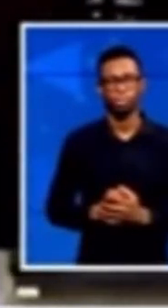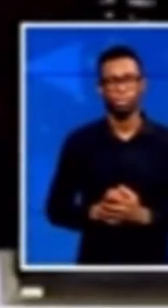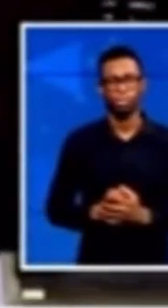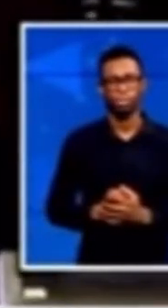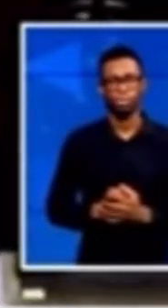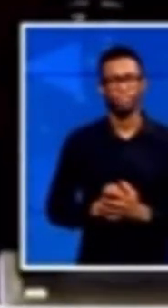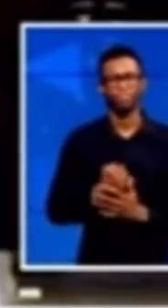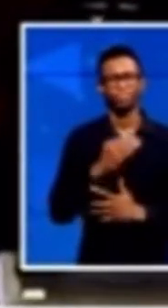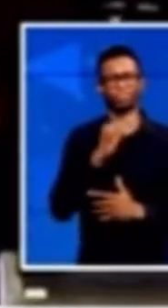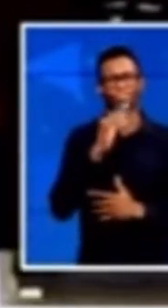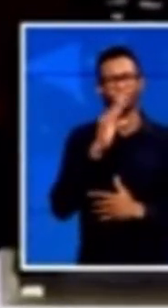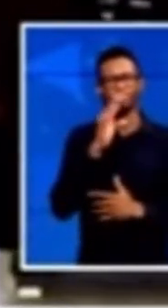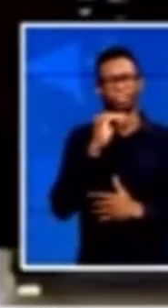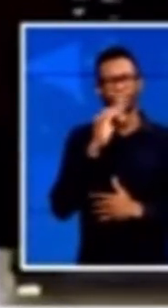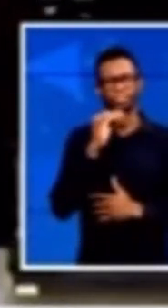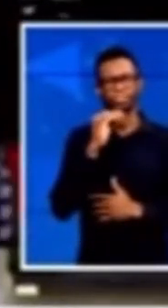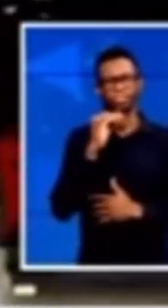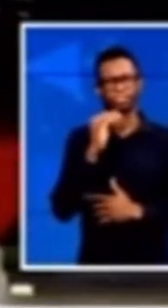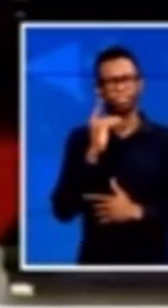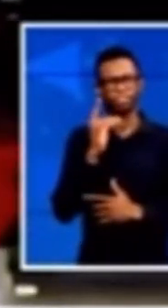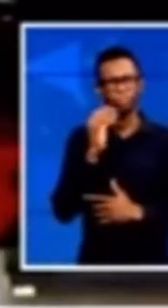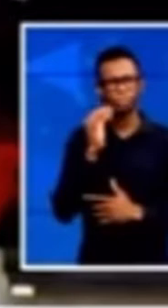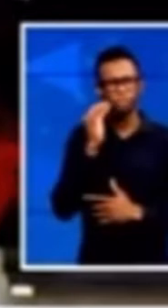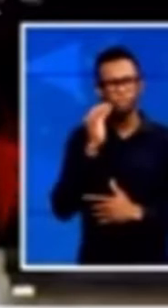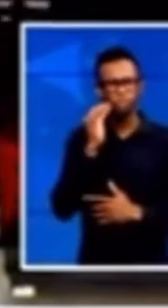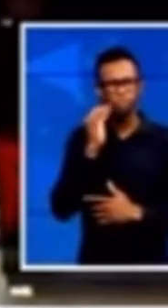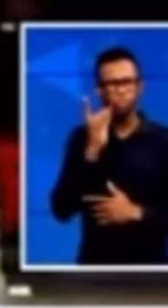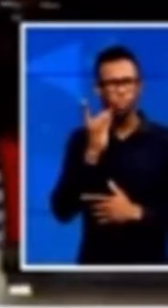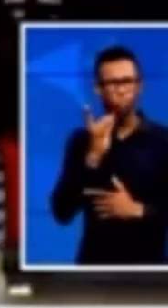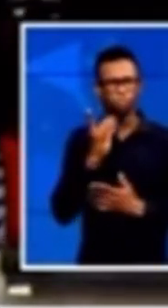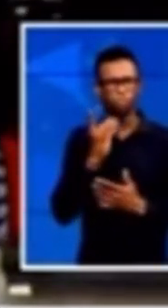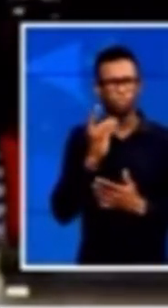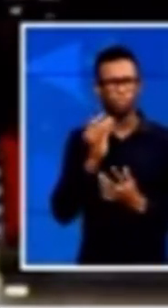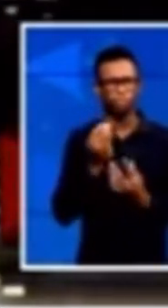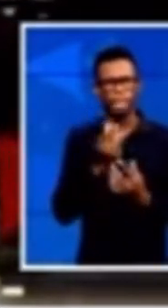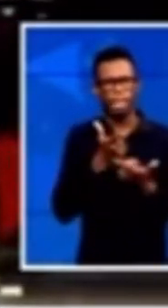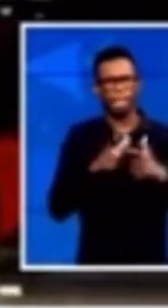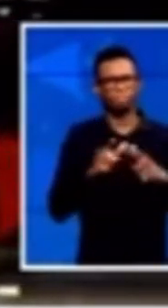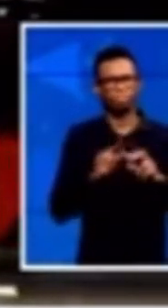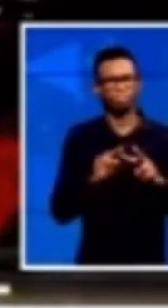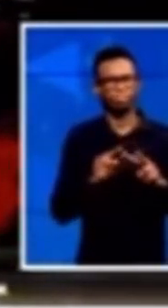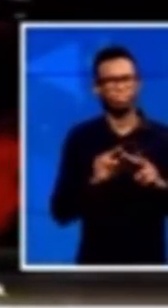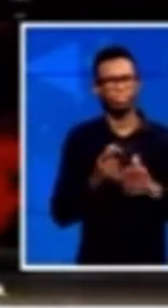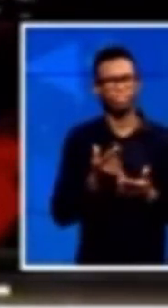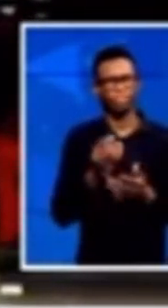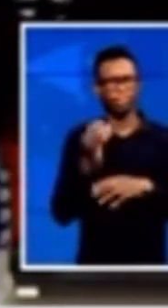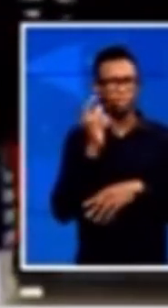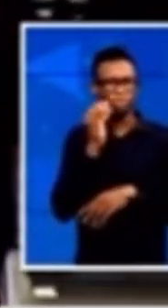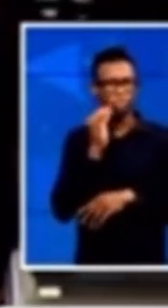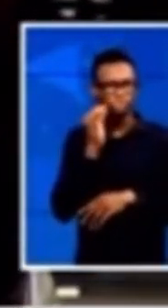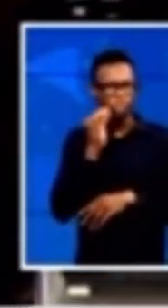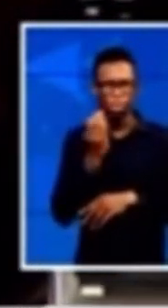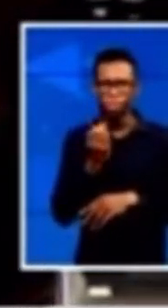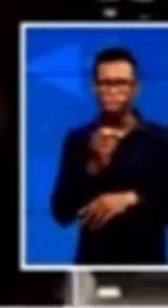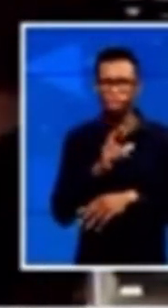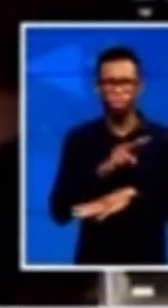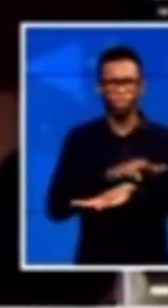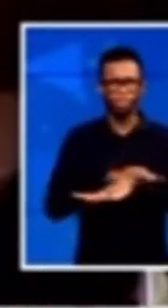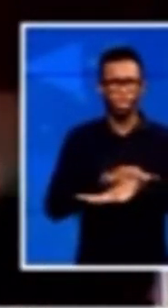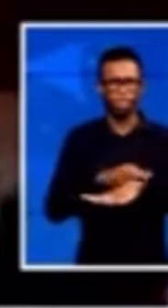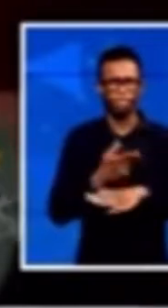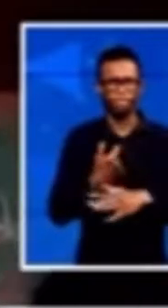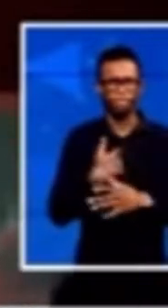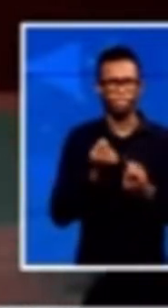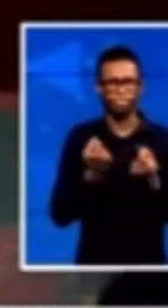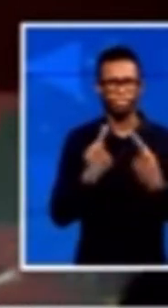advocate of nationalizing South African mines. Although the ANC, including Mining Minister Susan Shabangu and President Zuma, made it clear that this was